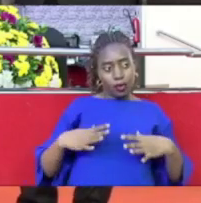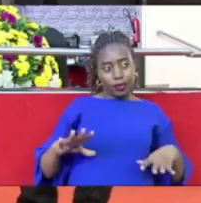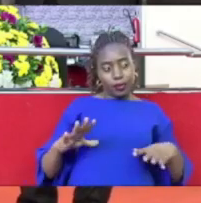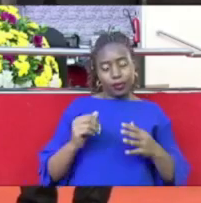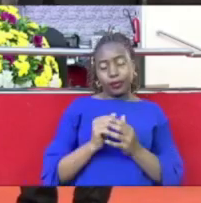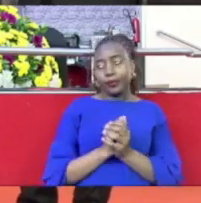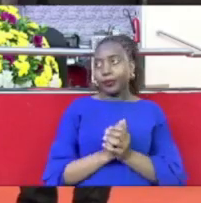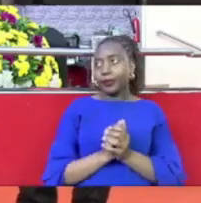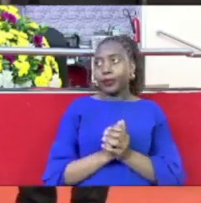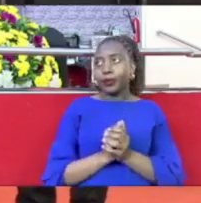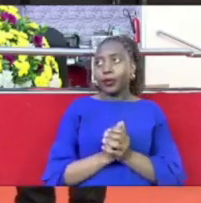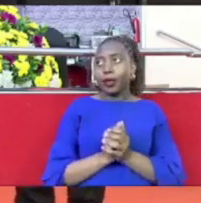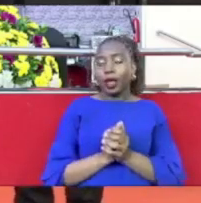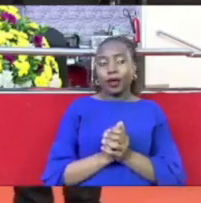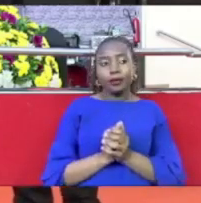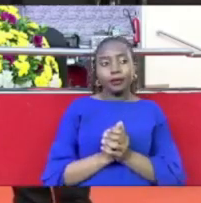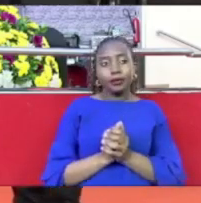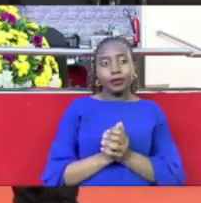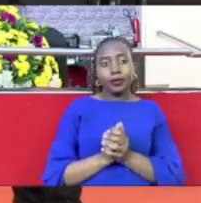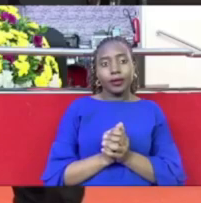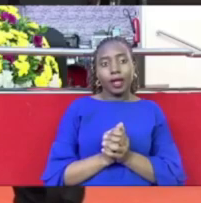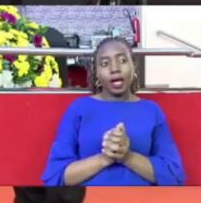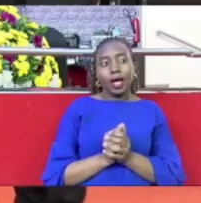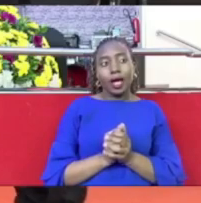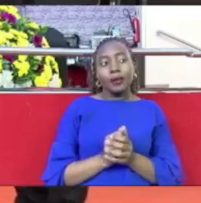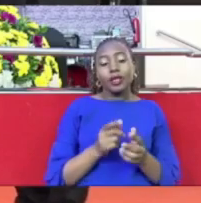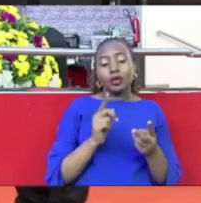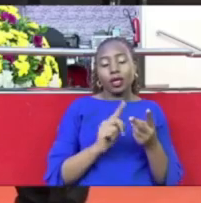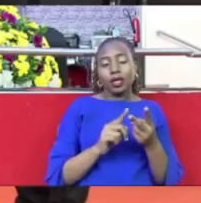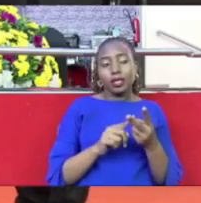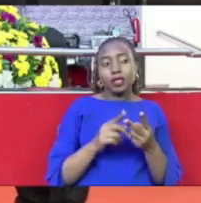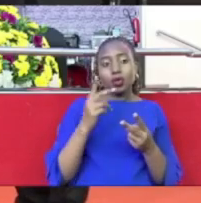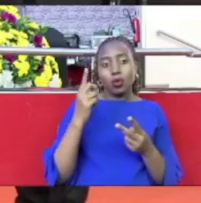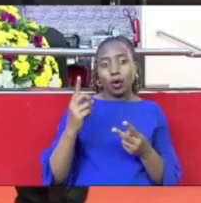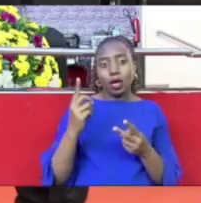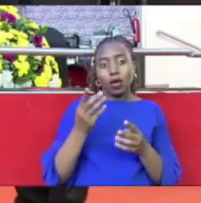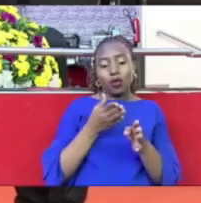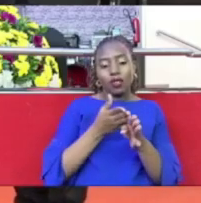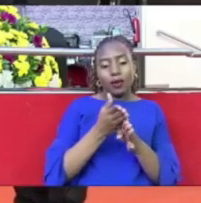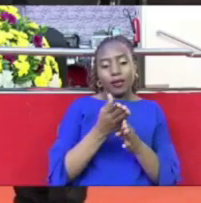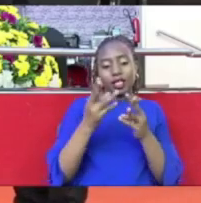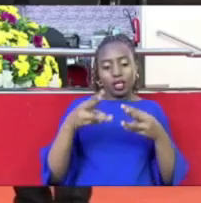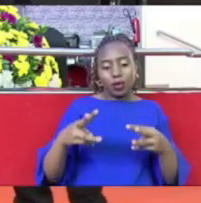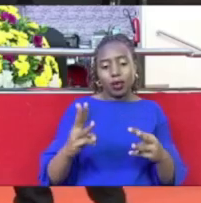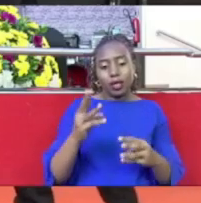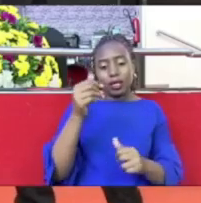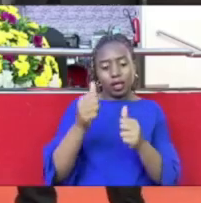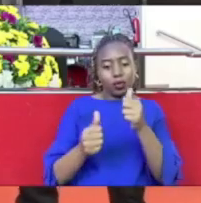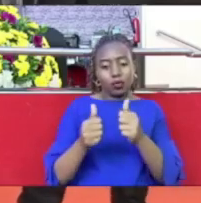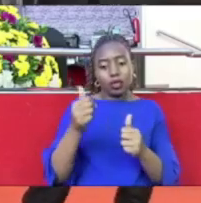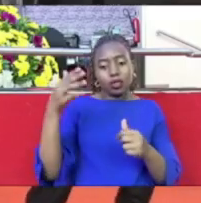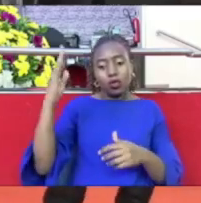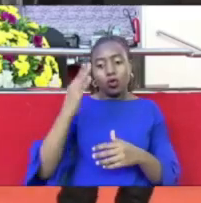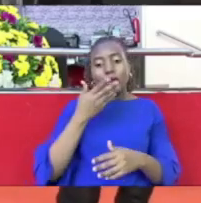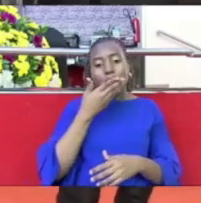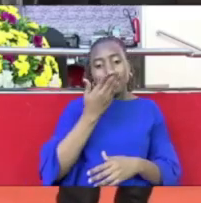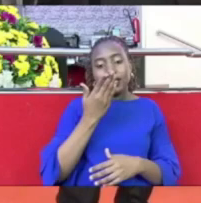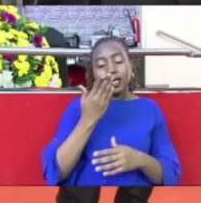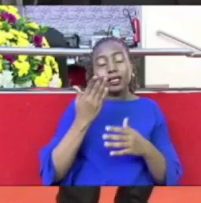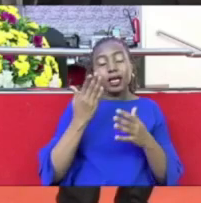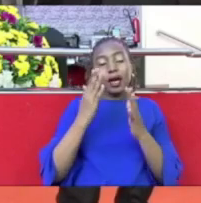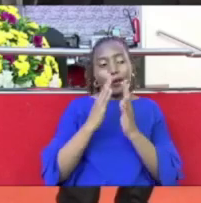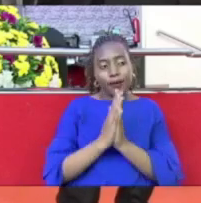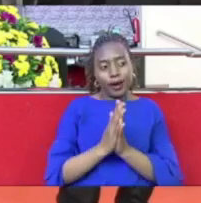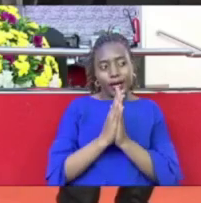maombi kupitia wanadamu. And this is one of the major way how God answers prayer. Na hii ni njia moja wapo kwa ambapo Mungu hujibu maombi. Let's look